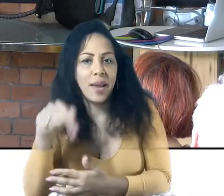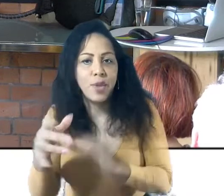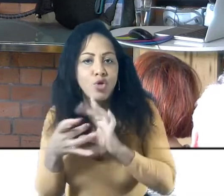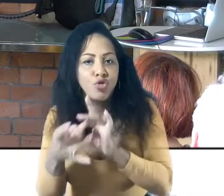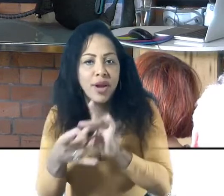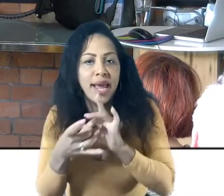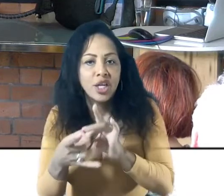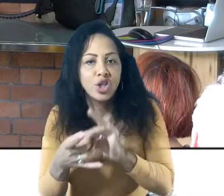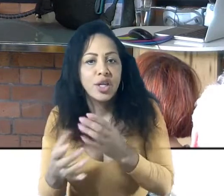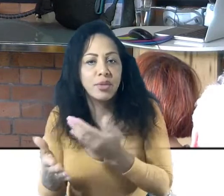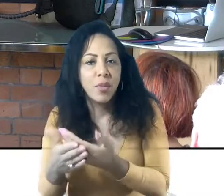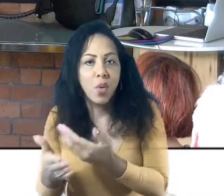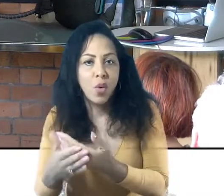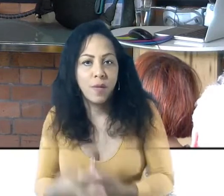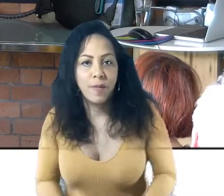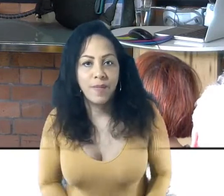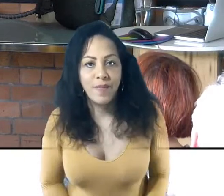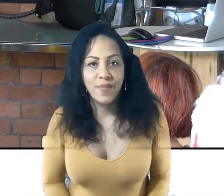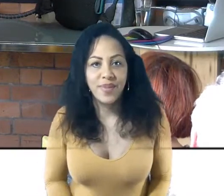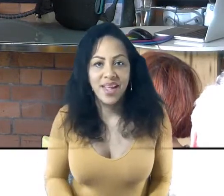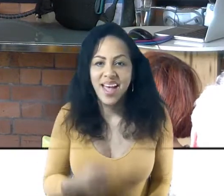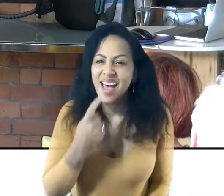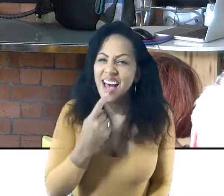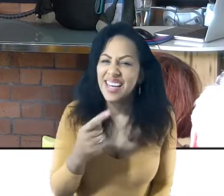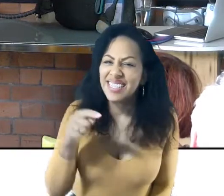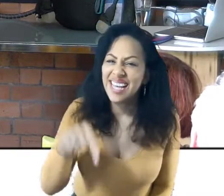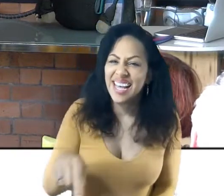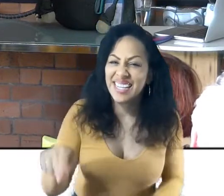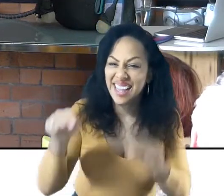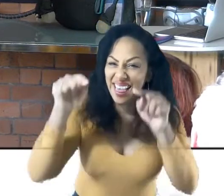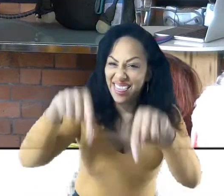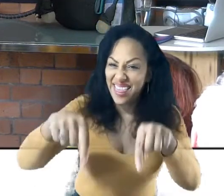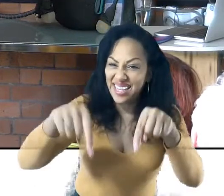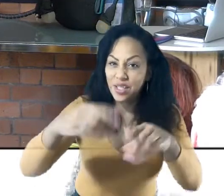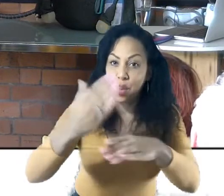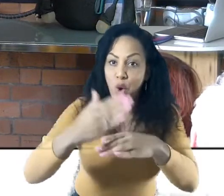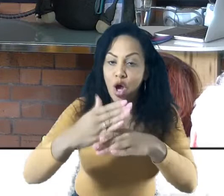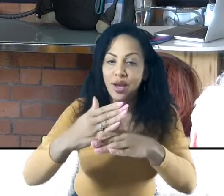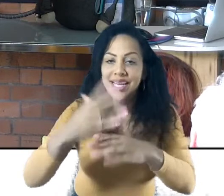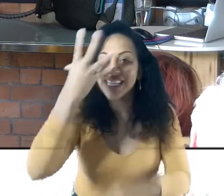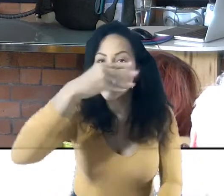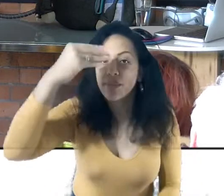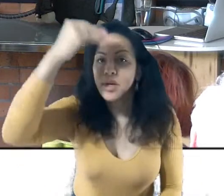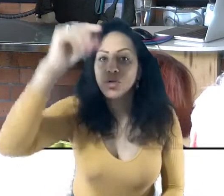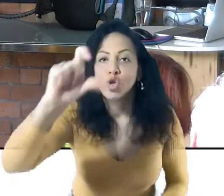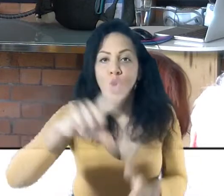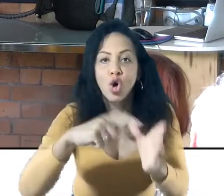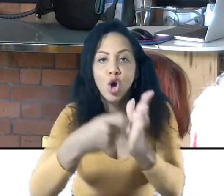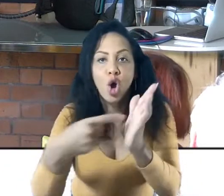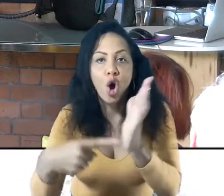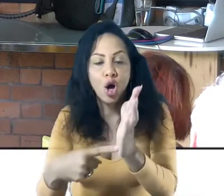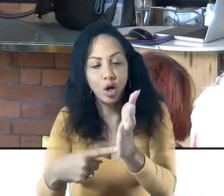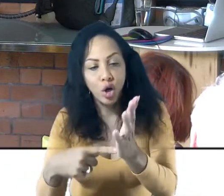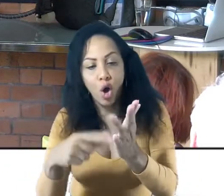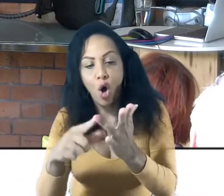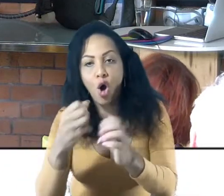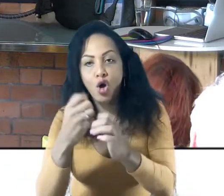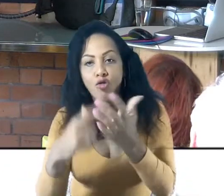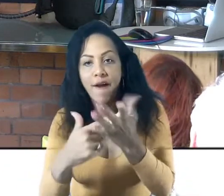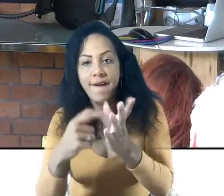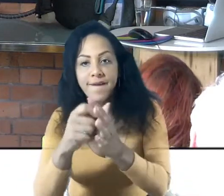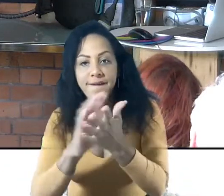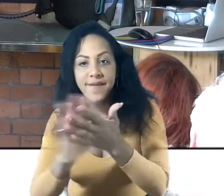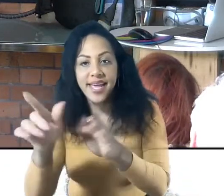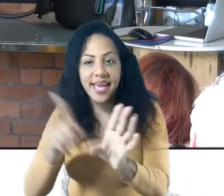what did I say? This is spiritual cartography or something like this. I've for years I've had a real problem just using